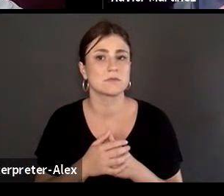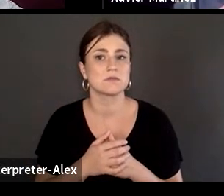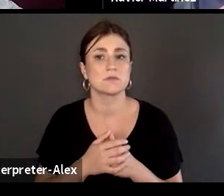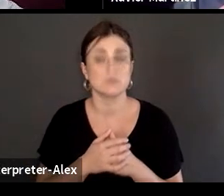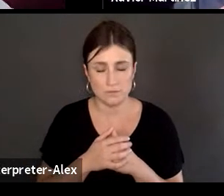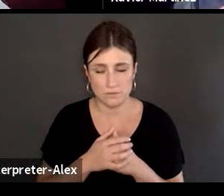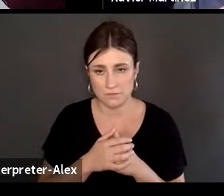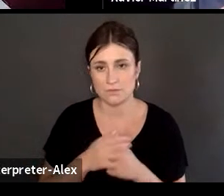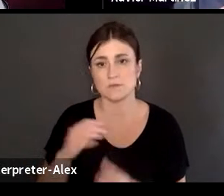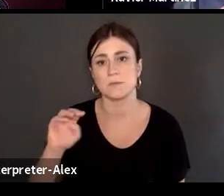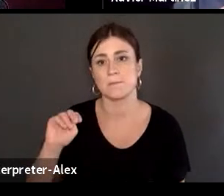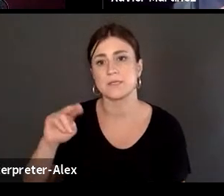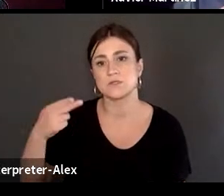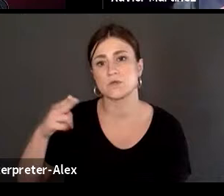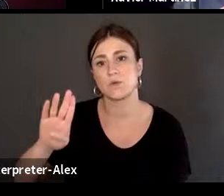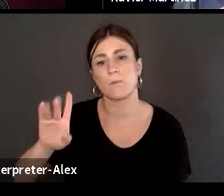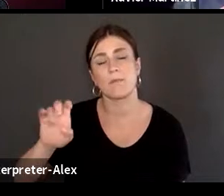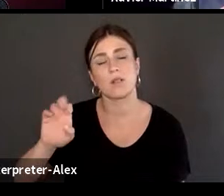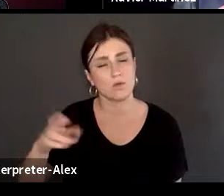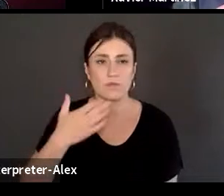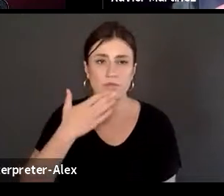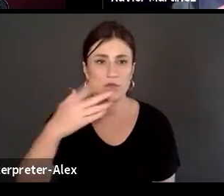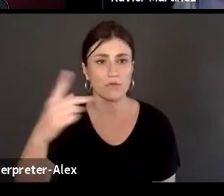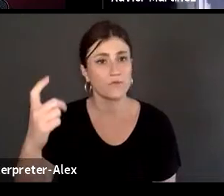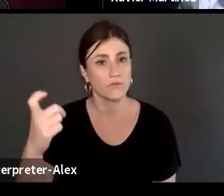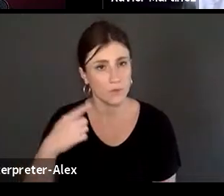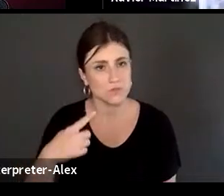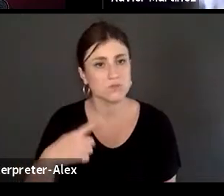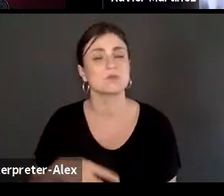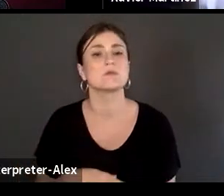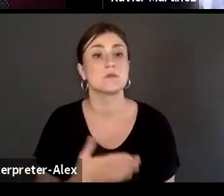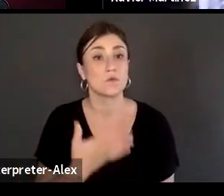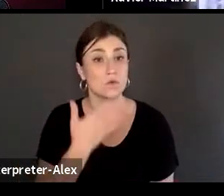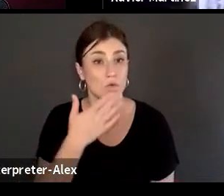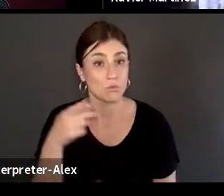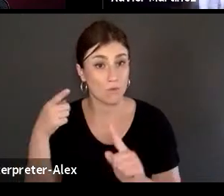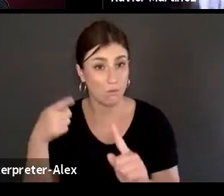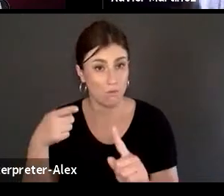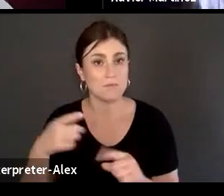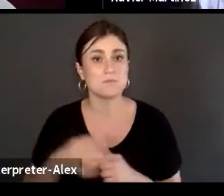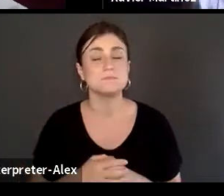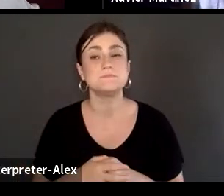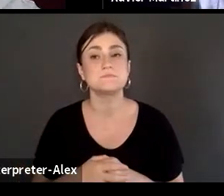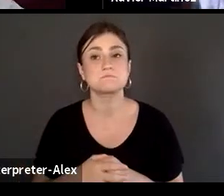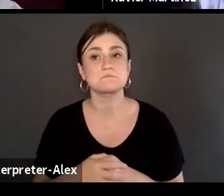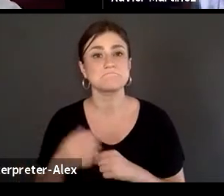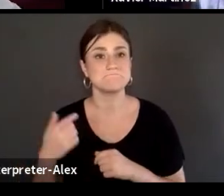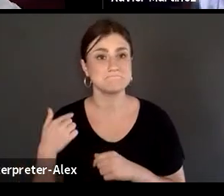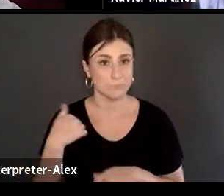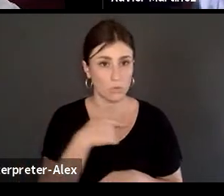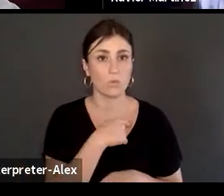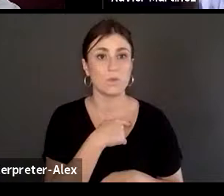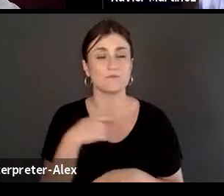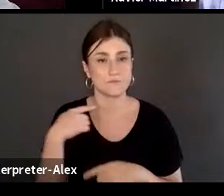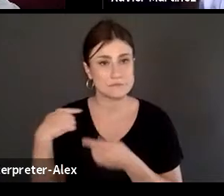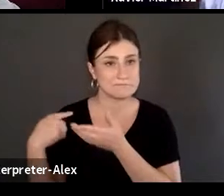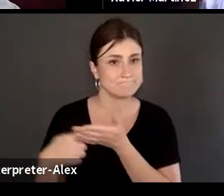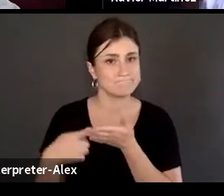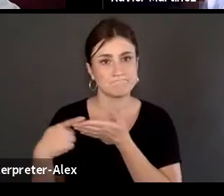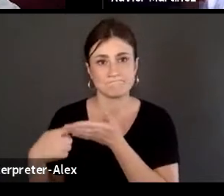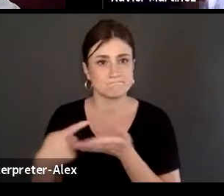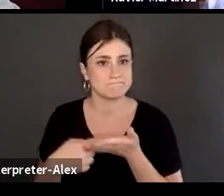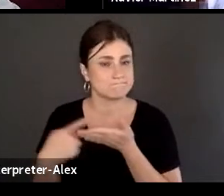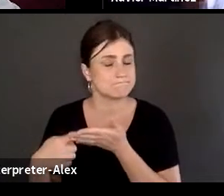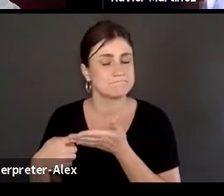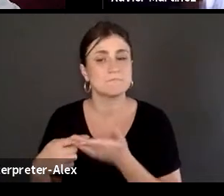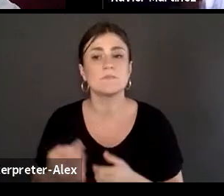We absolutely have. Thank you, Councillor, for the question. That's a well-raised point. And we have been discussing that. For those that aren't